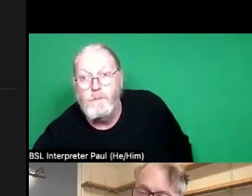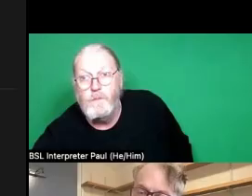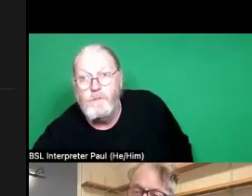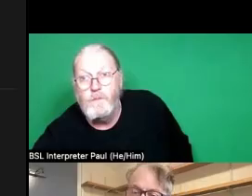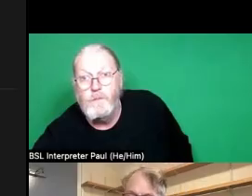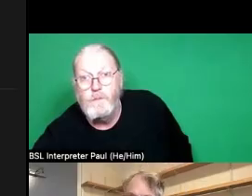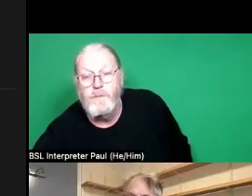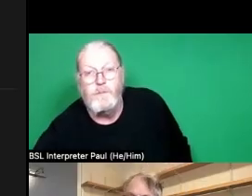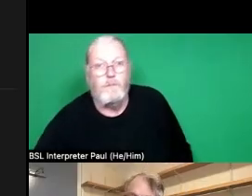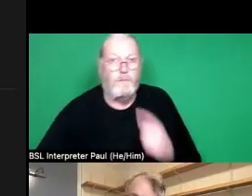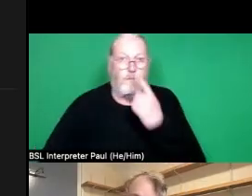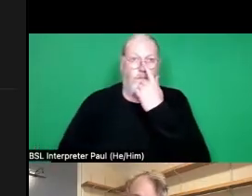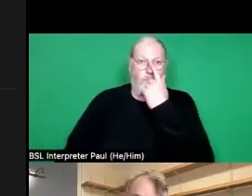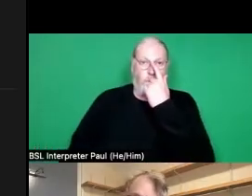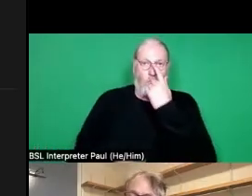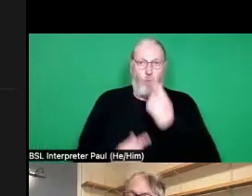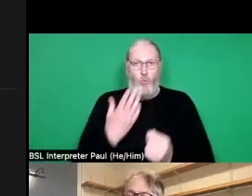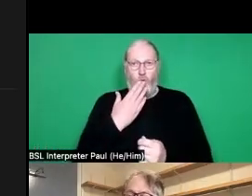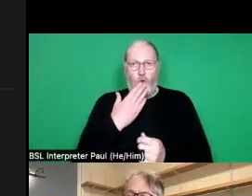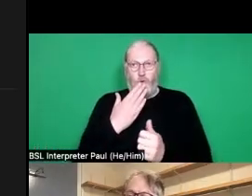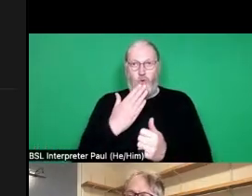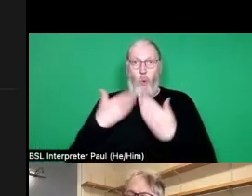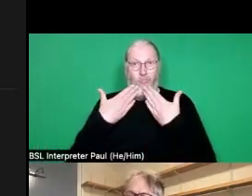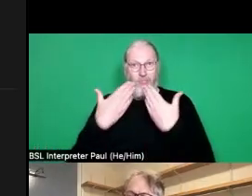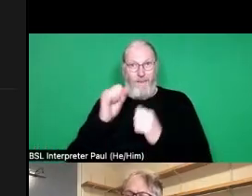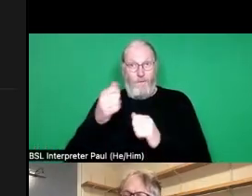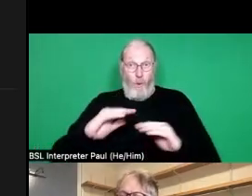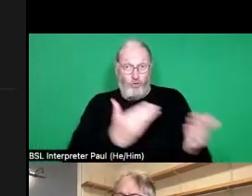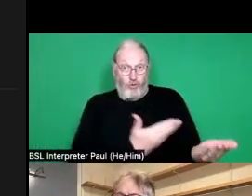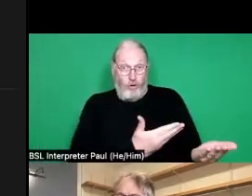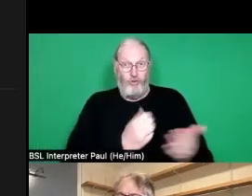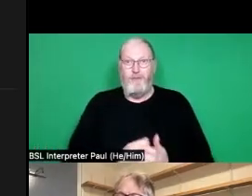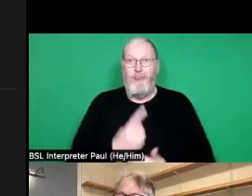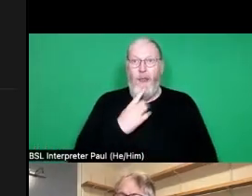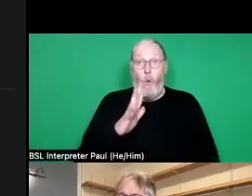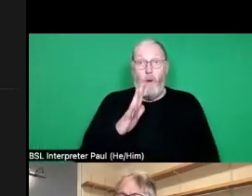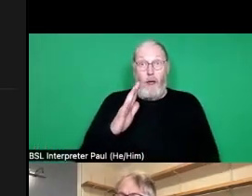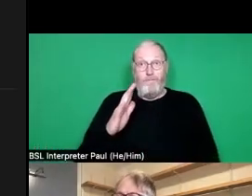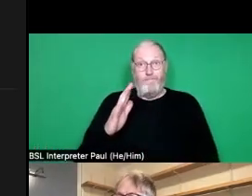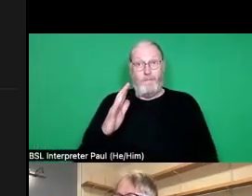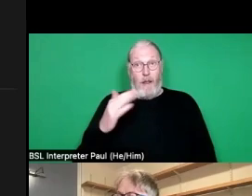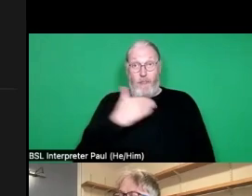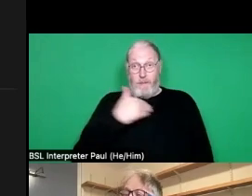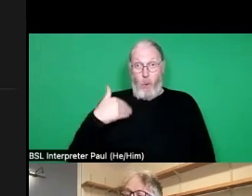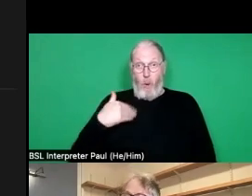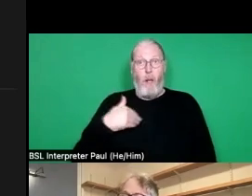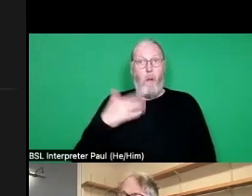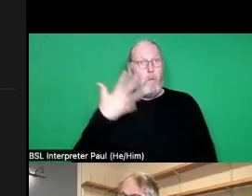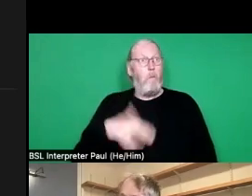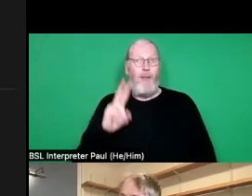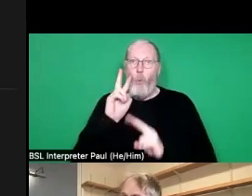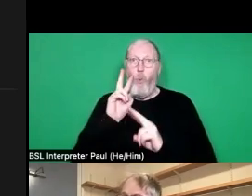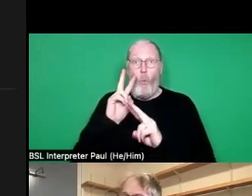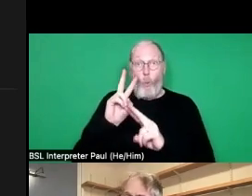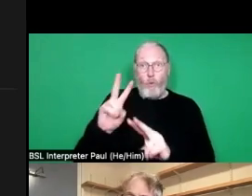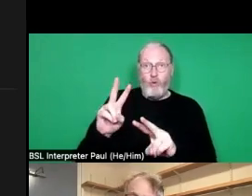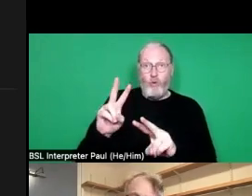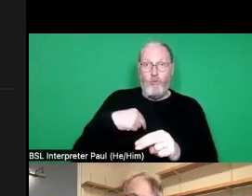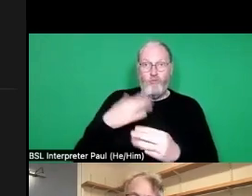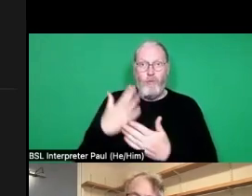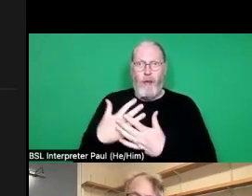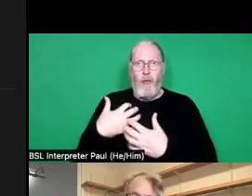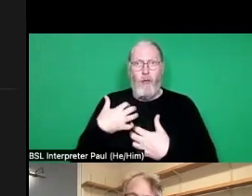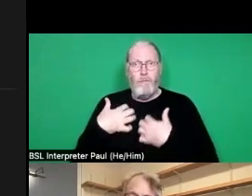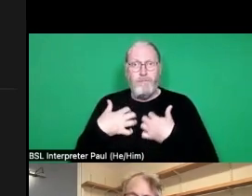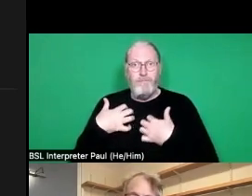Thanks for the introduction, and hello, everyone. I did attend this morning and was intrigued by what people are saying, and it does